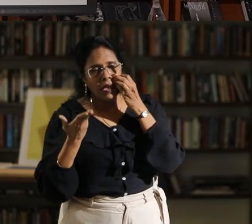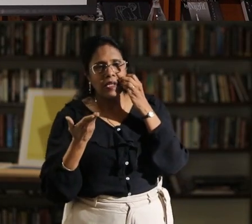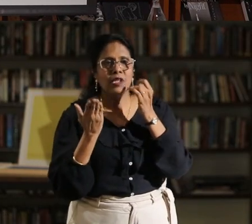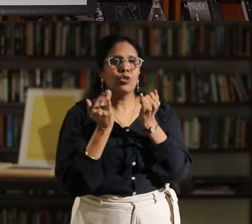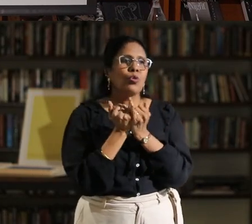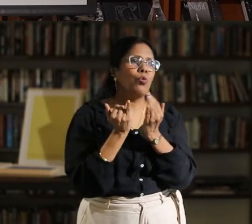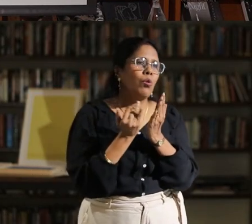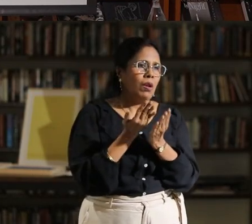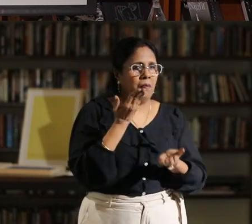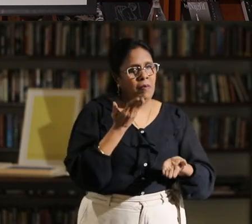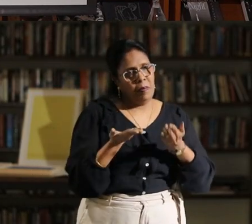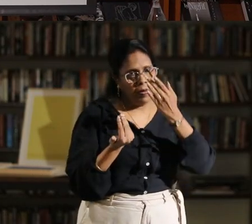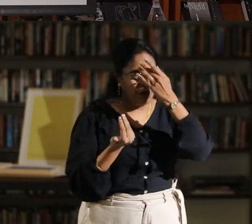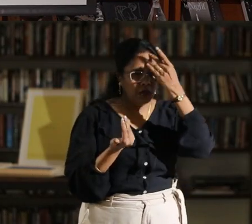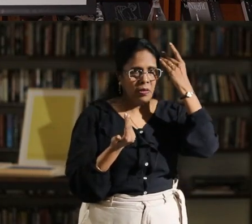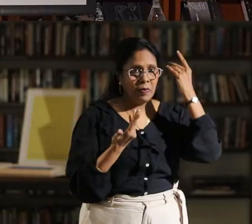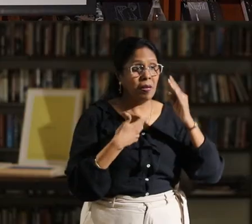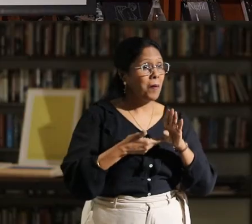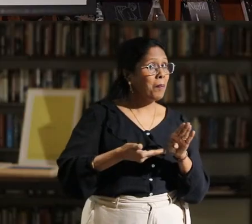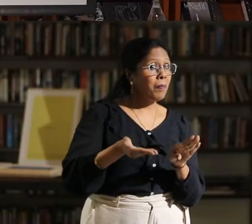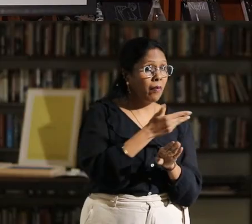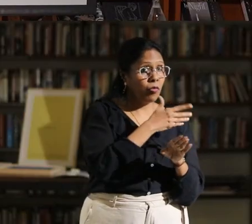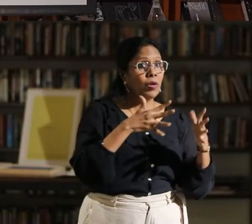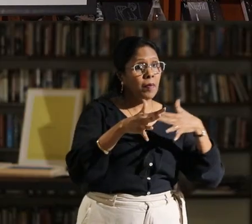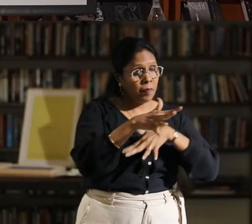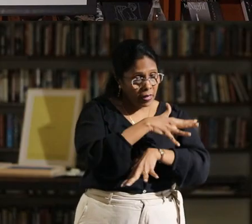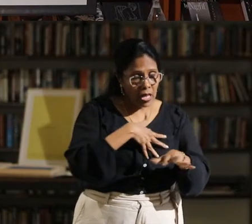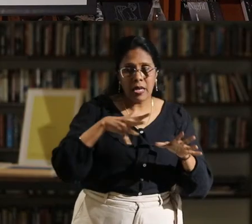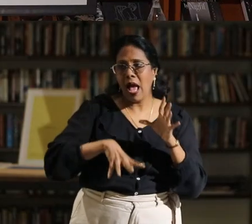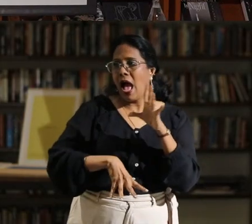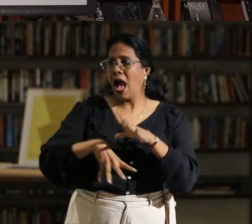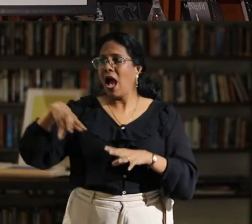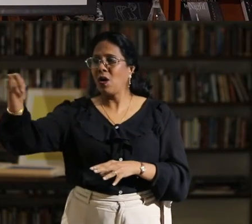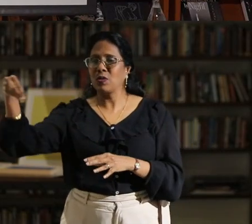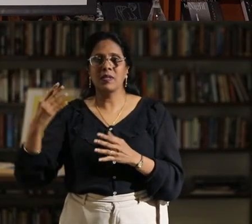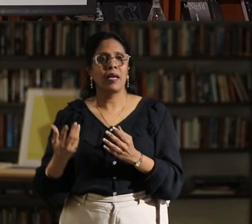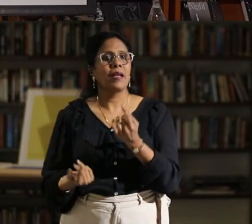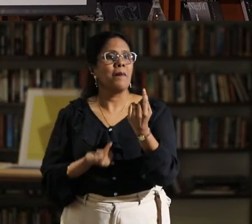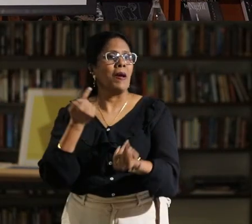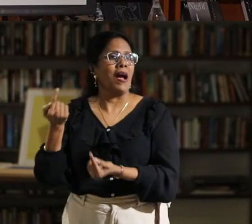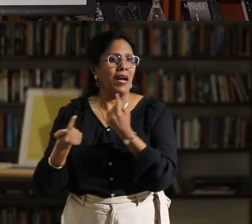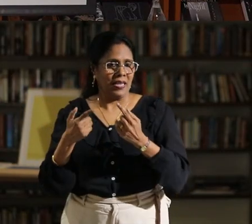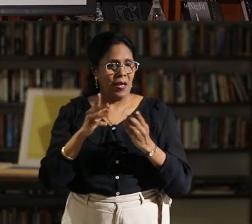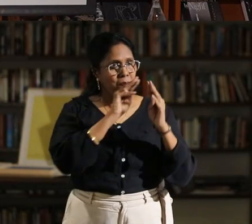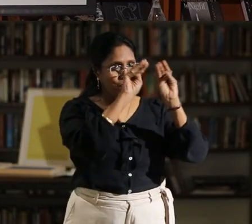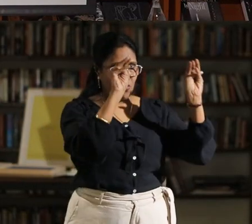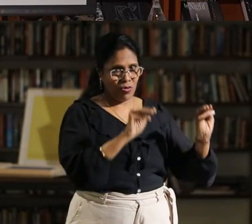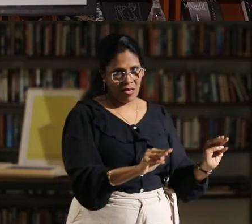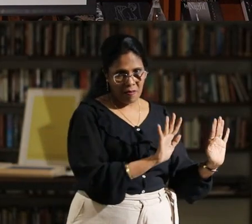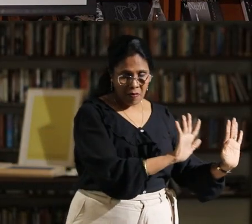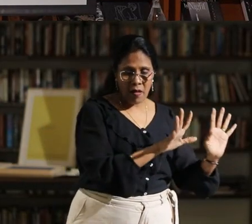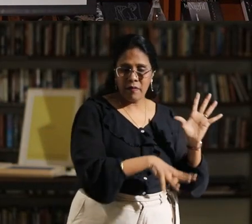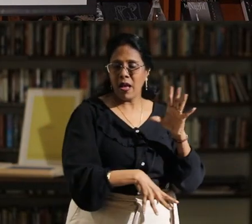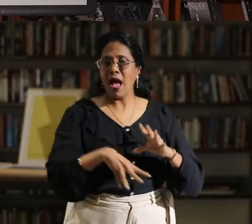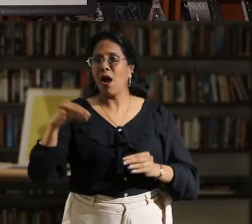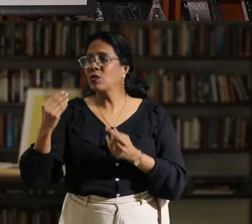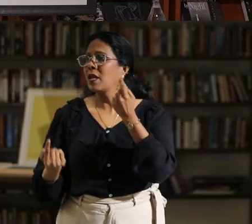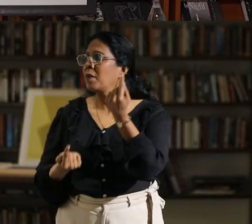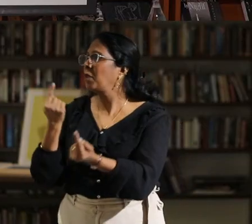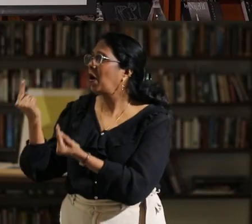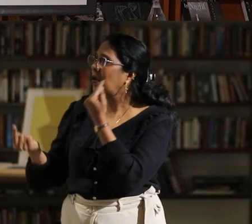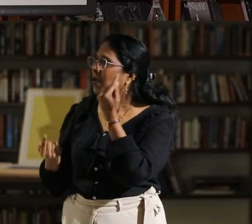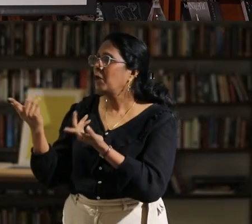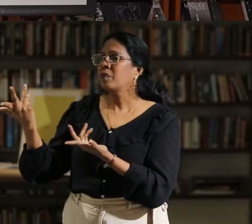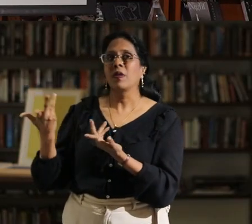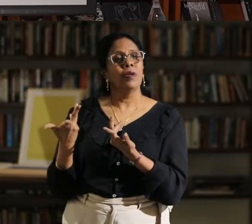used to be done outside in the park, outside this building where the museum was. It was like winter sun and all